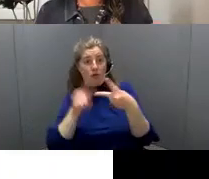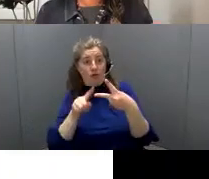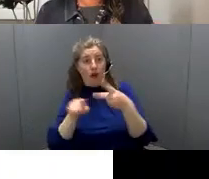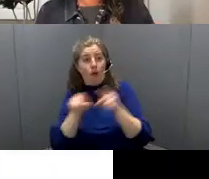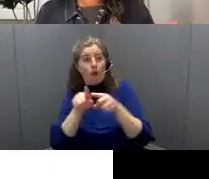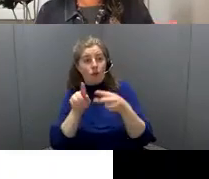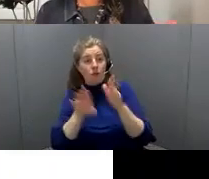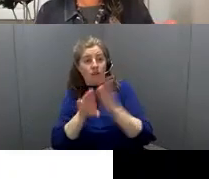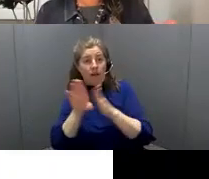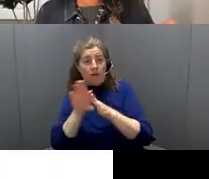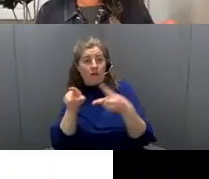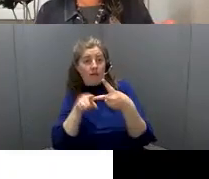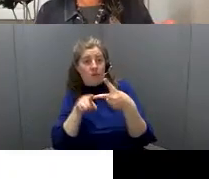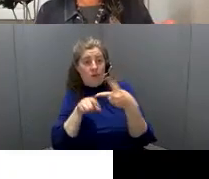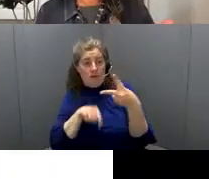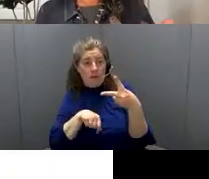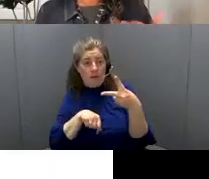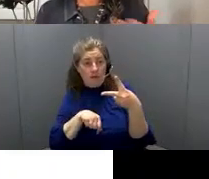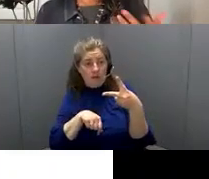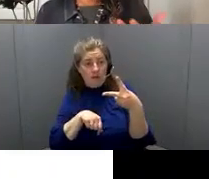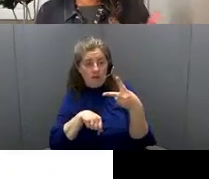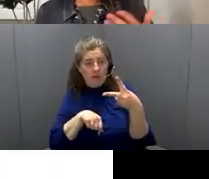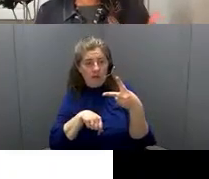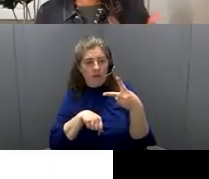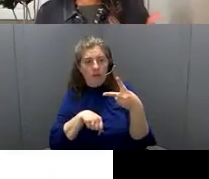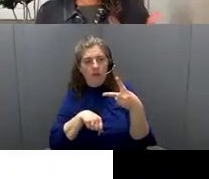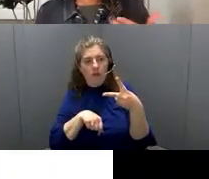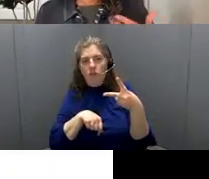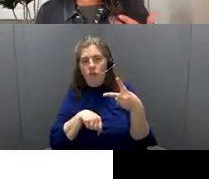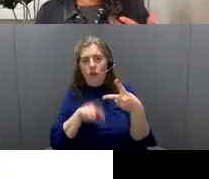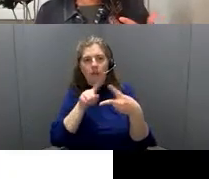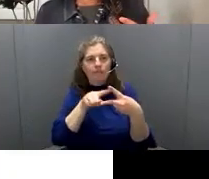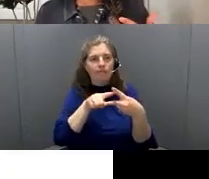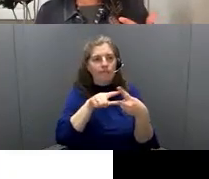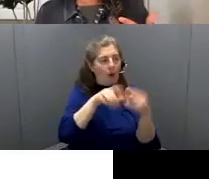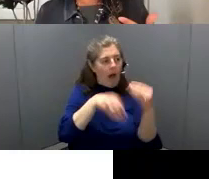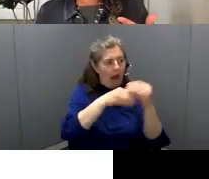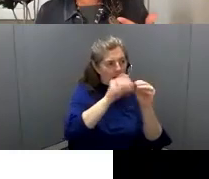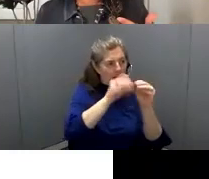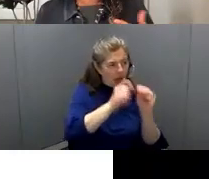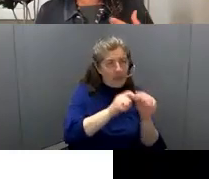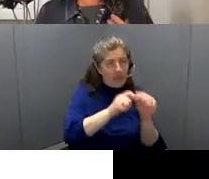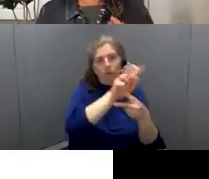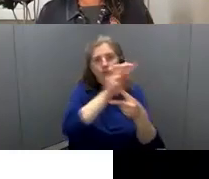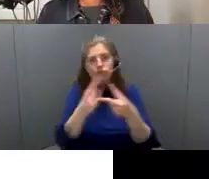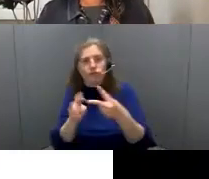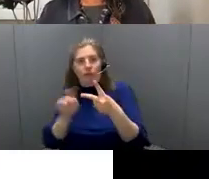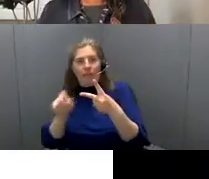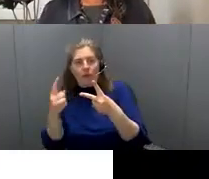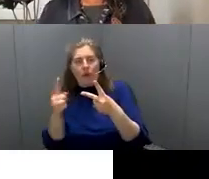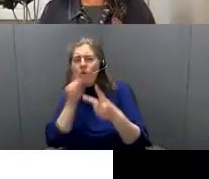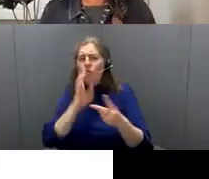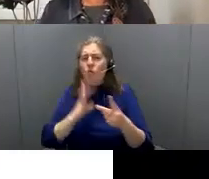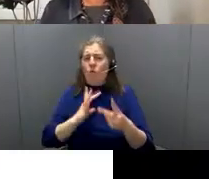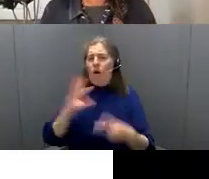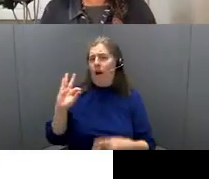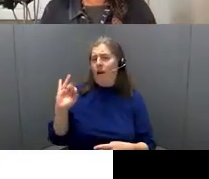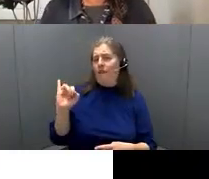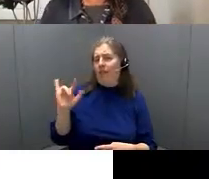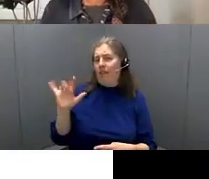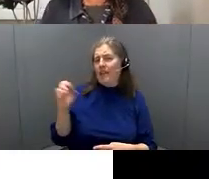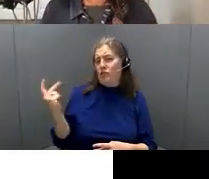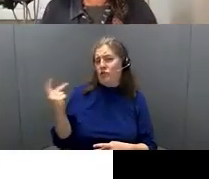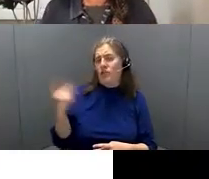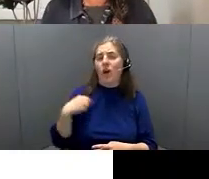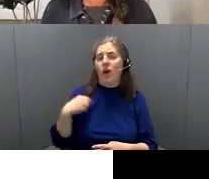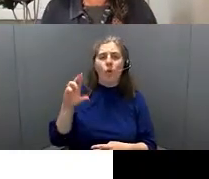also working on. And you can be in the middle of this. You can add one of the really awesome features that Felice and I were talking, and Robert